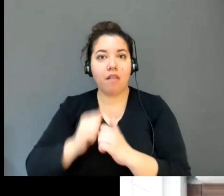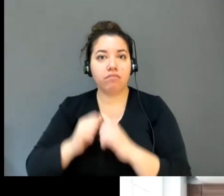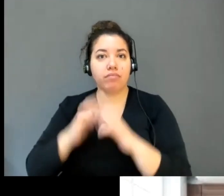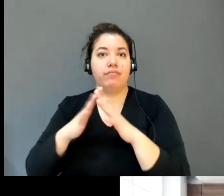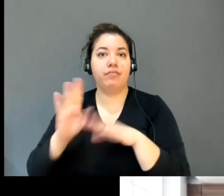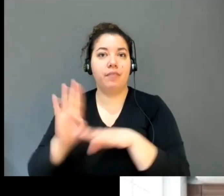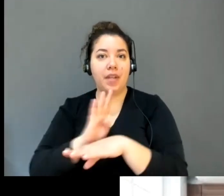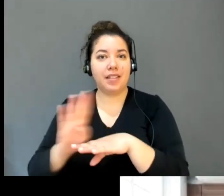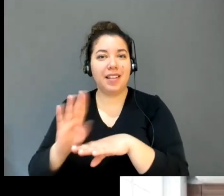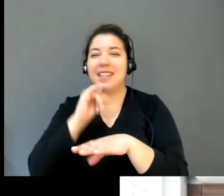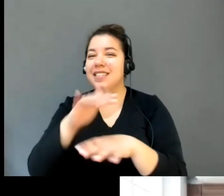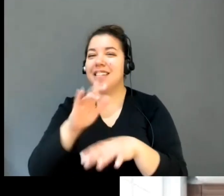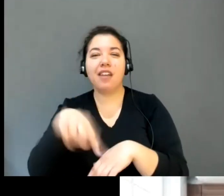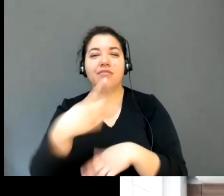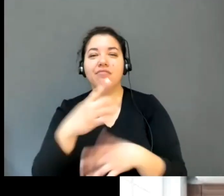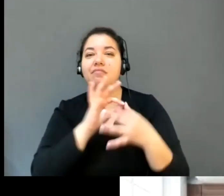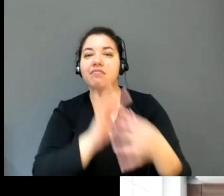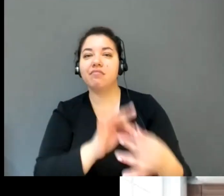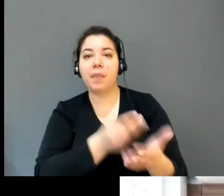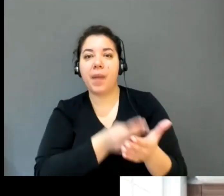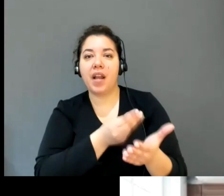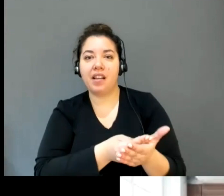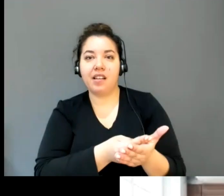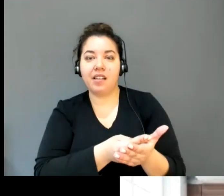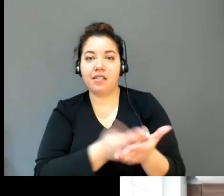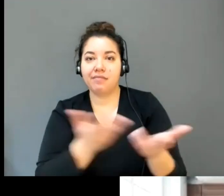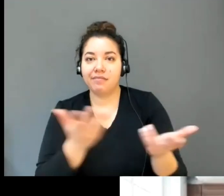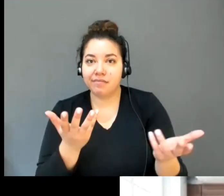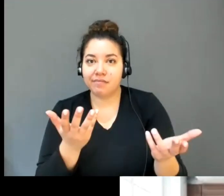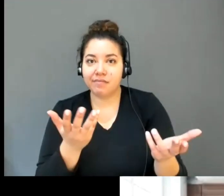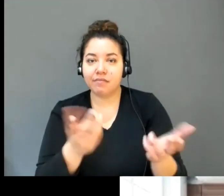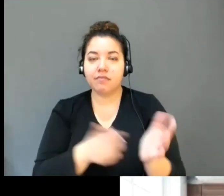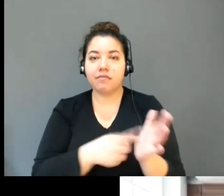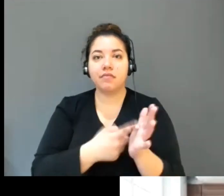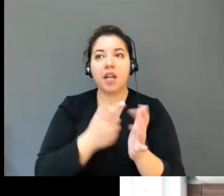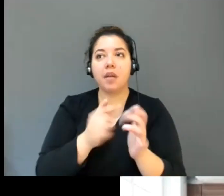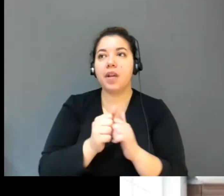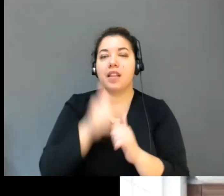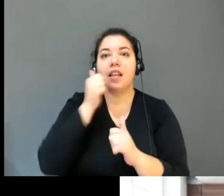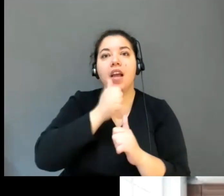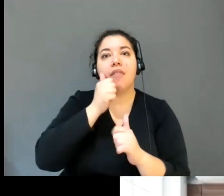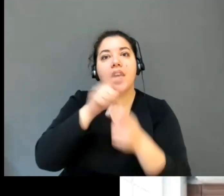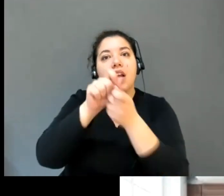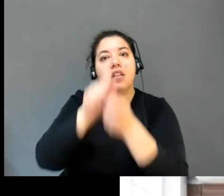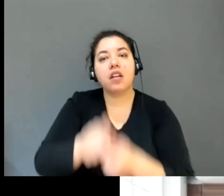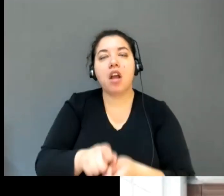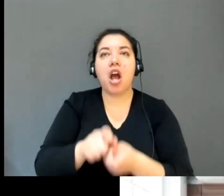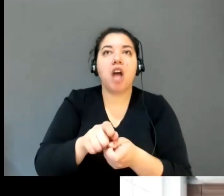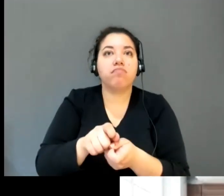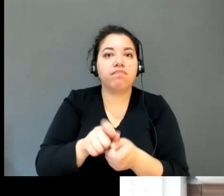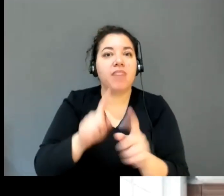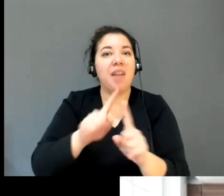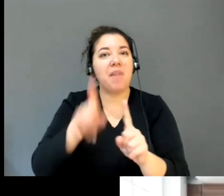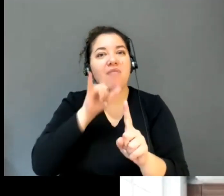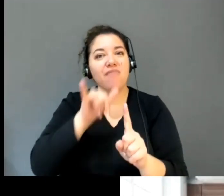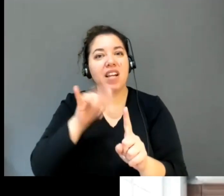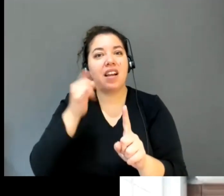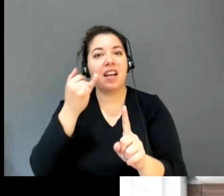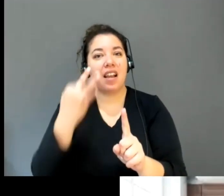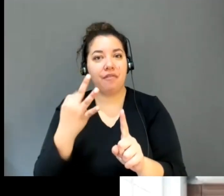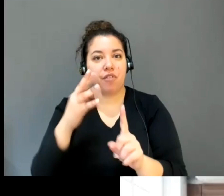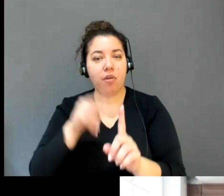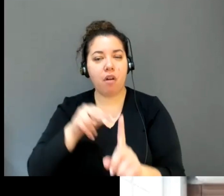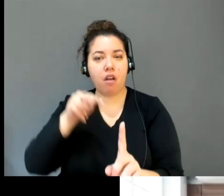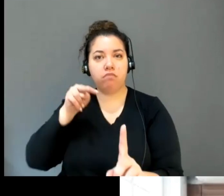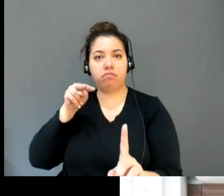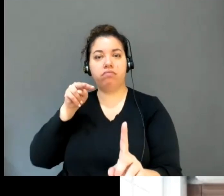to do with the money, has nothing to do even sometimes with the minute day-to-day details of what I'm doing. But if you're out there